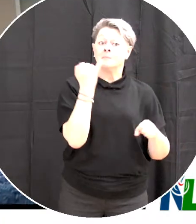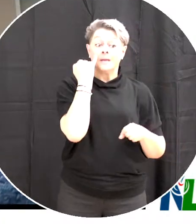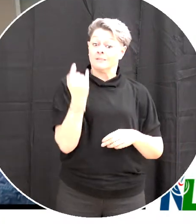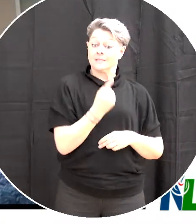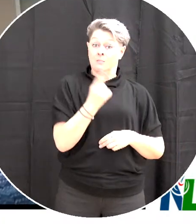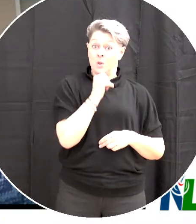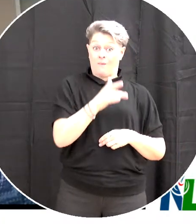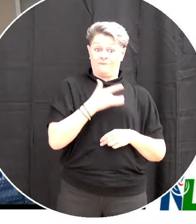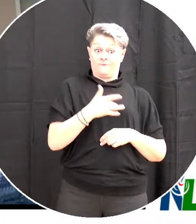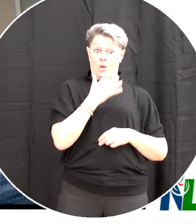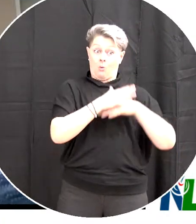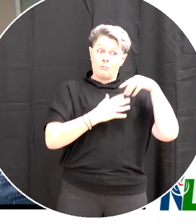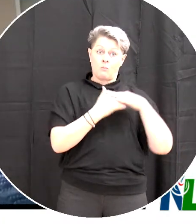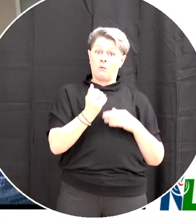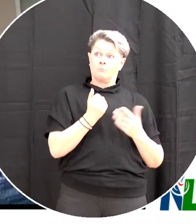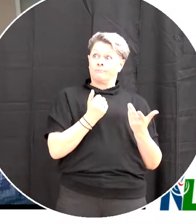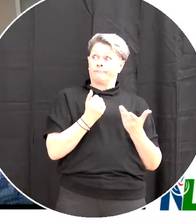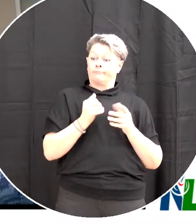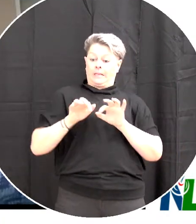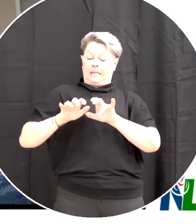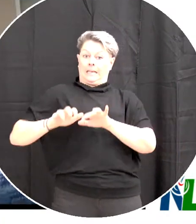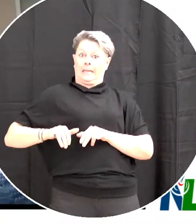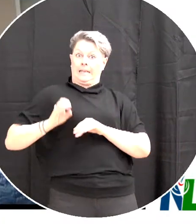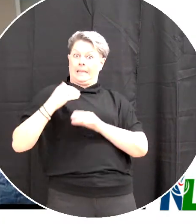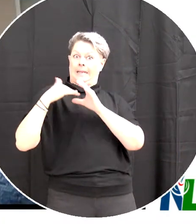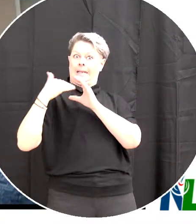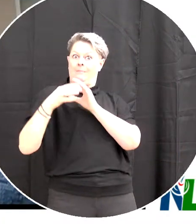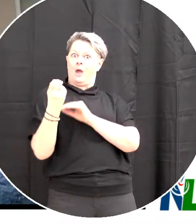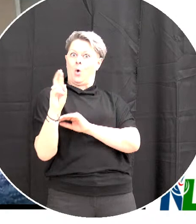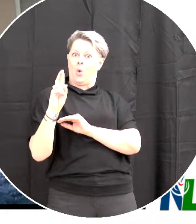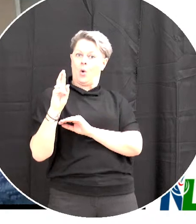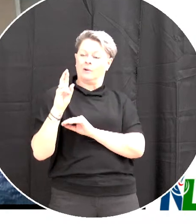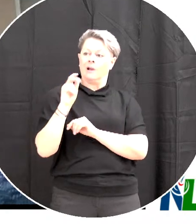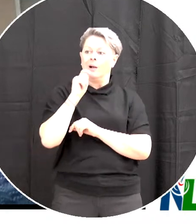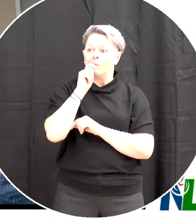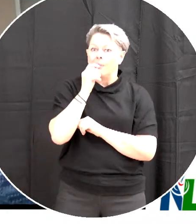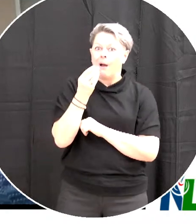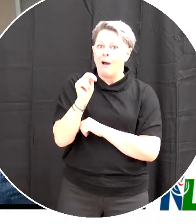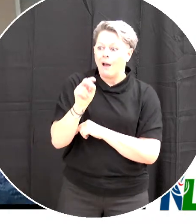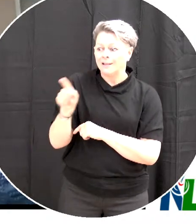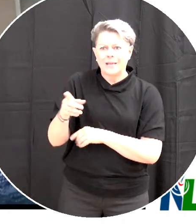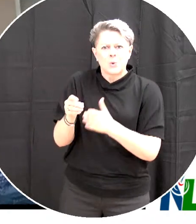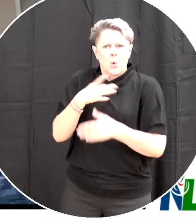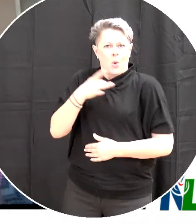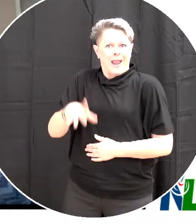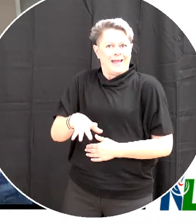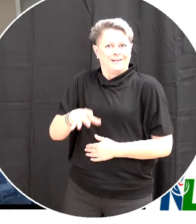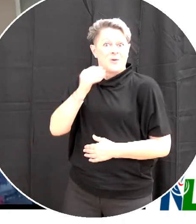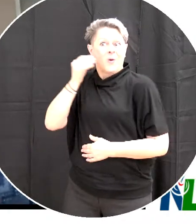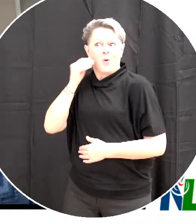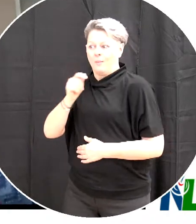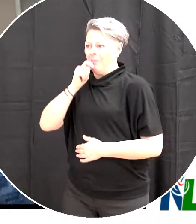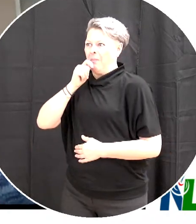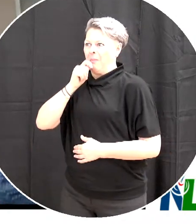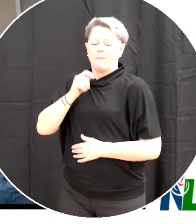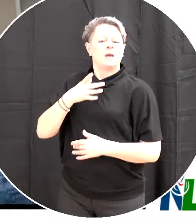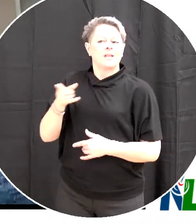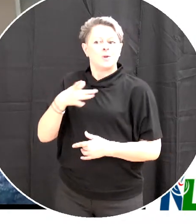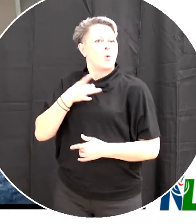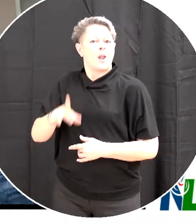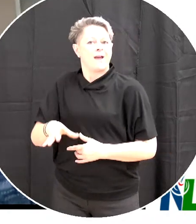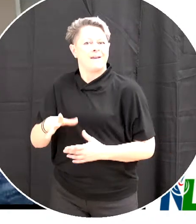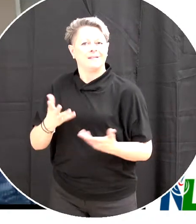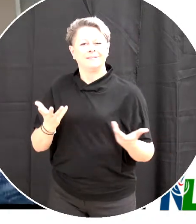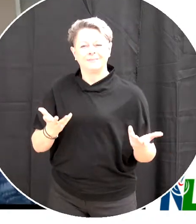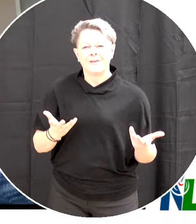enough to write me an email or turn on their mic because they don't like to do that. Or in my experience here in our staff, they